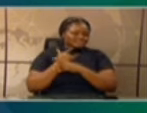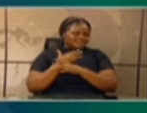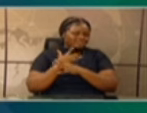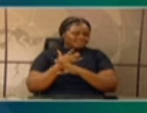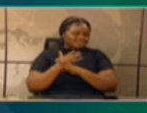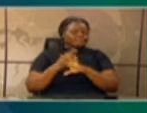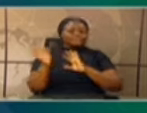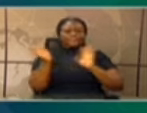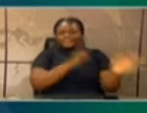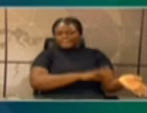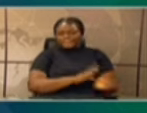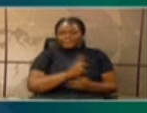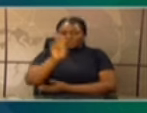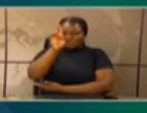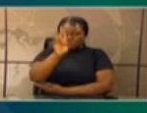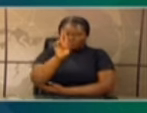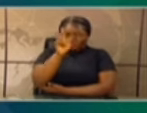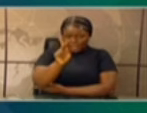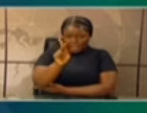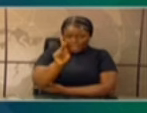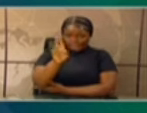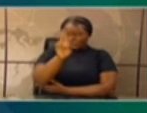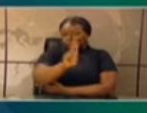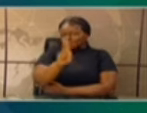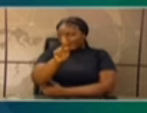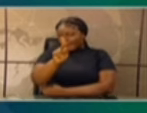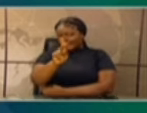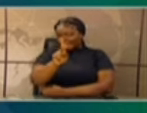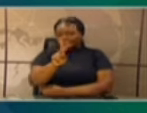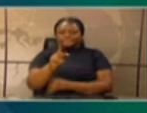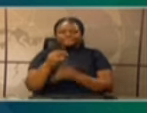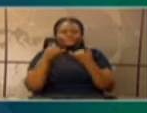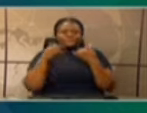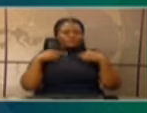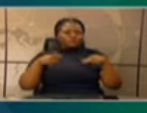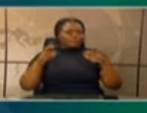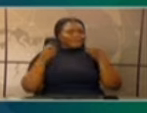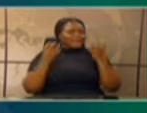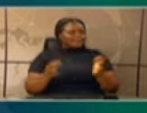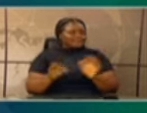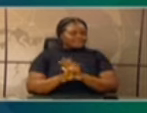me mo de London pacho ye ni UK fede so to